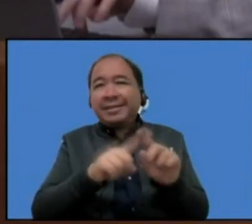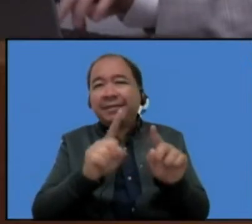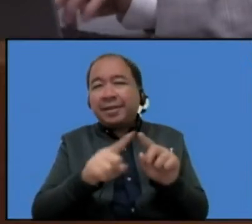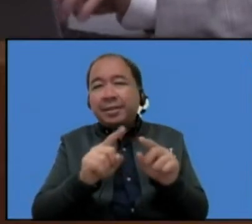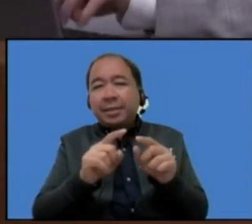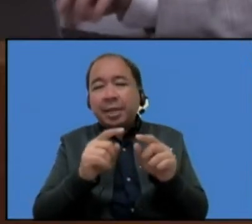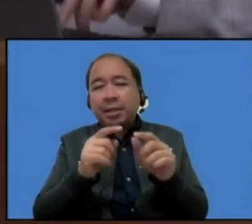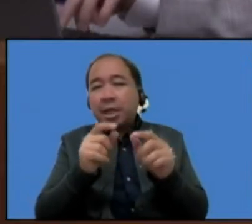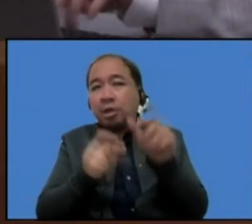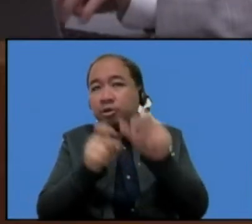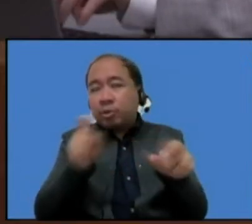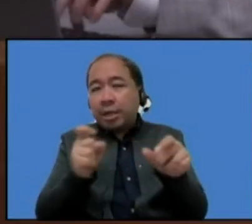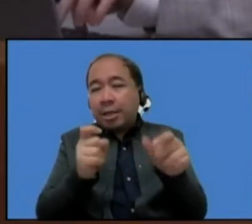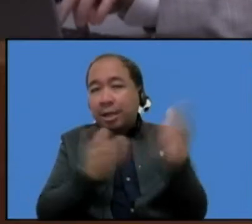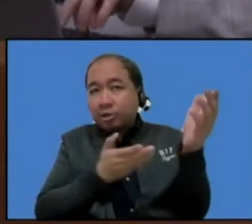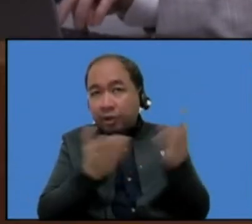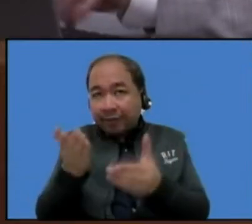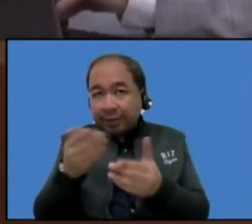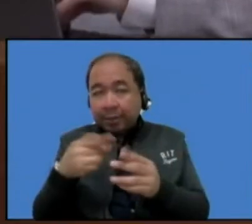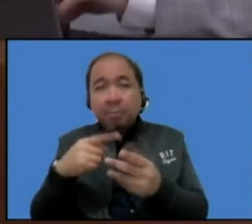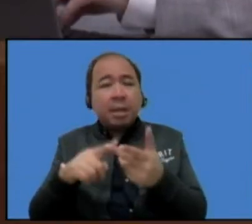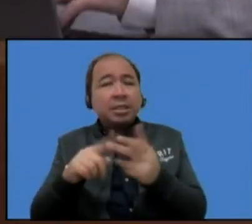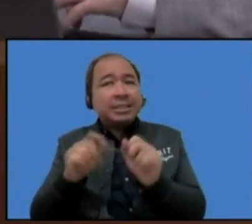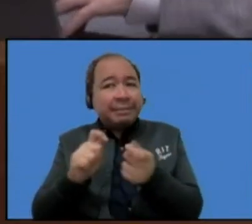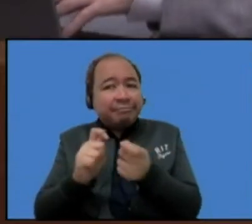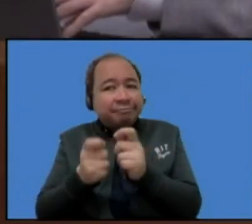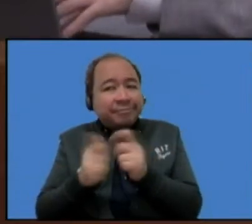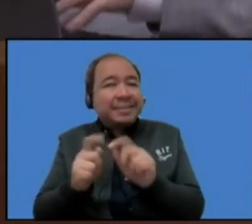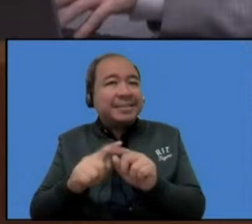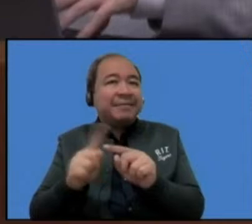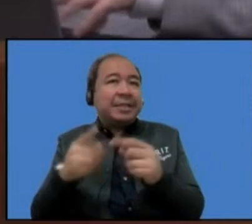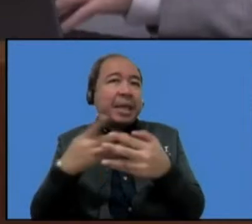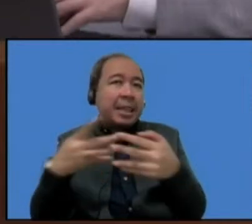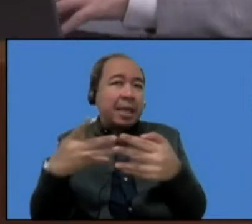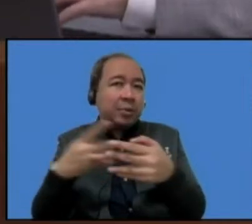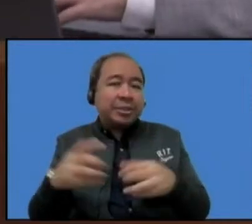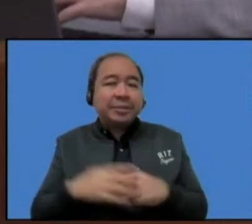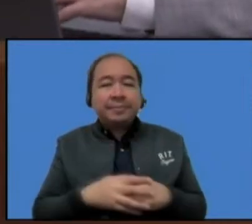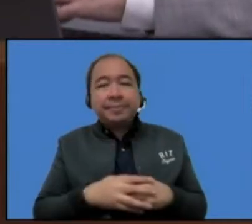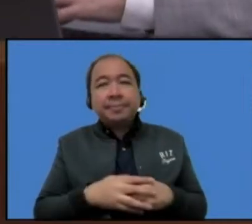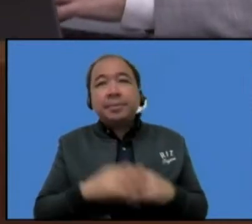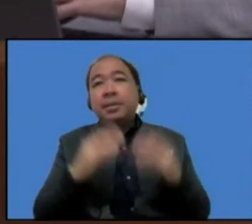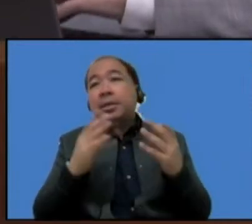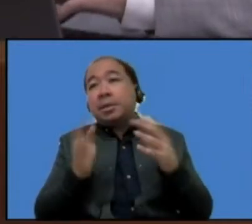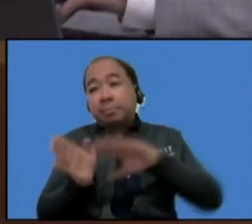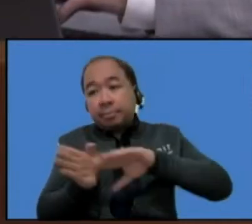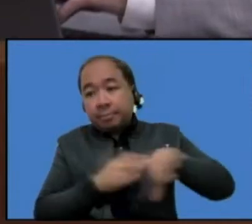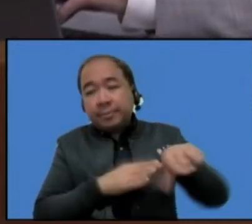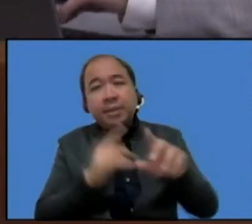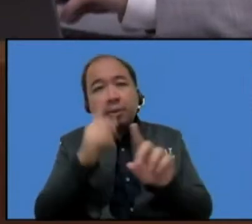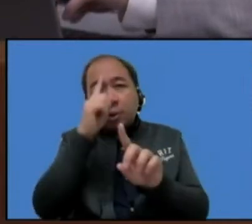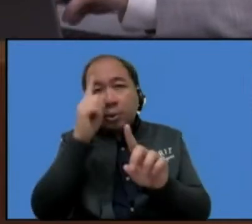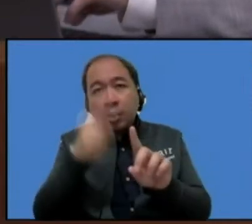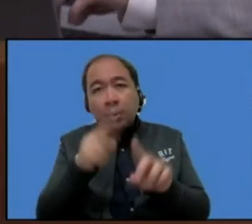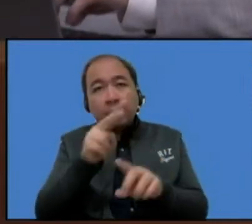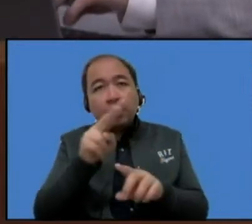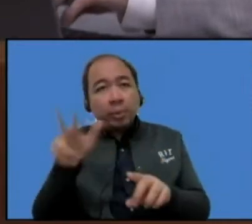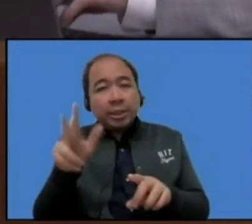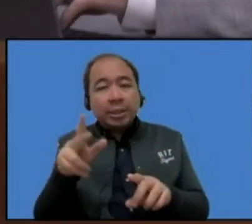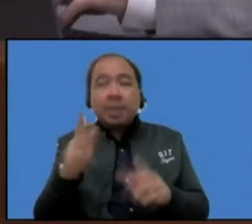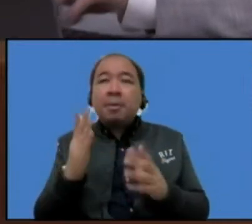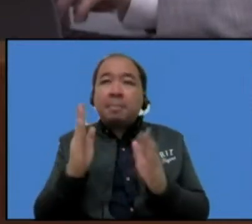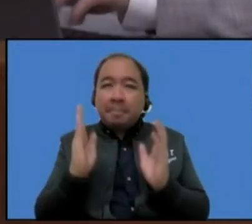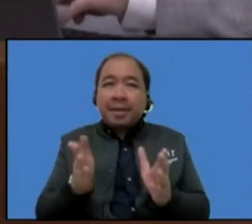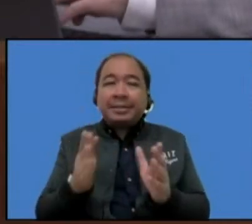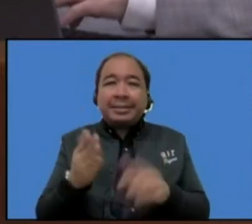different languages. Regarding Objective 23, we recognize the importance of strengthened